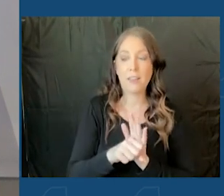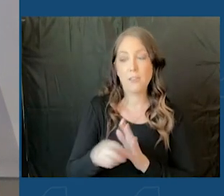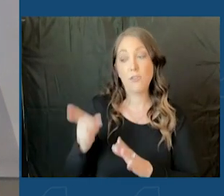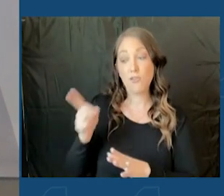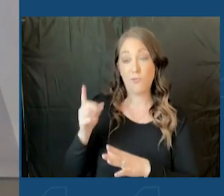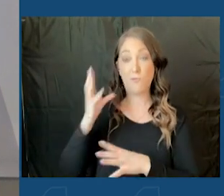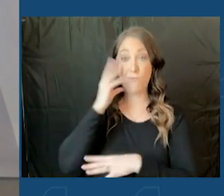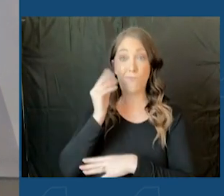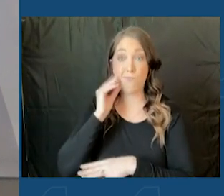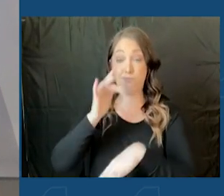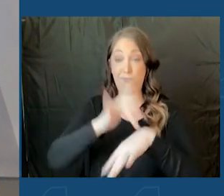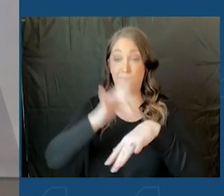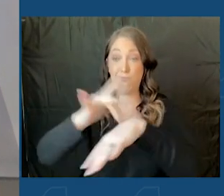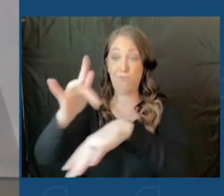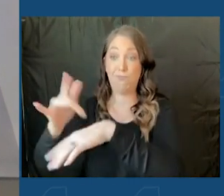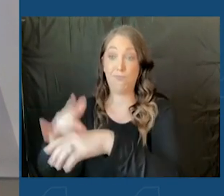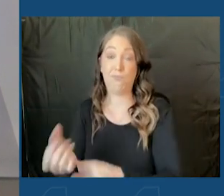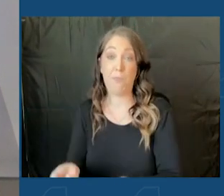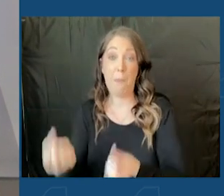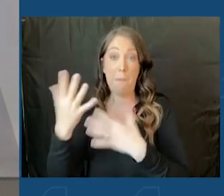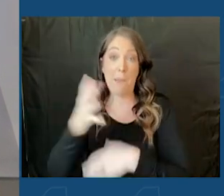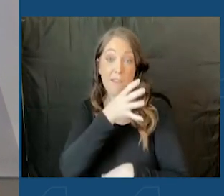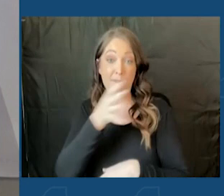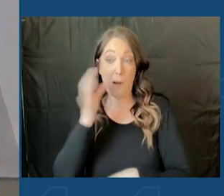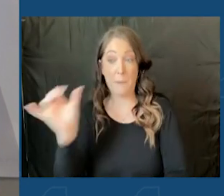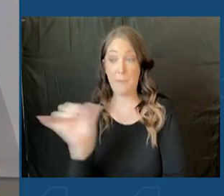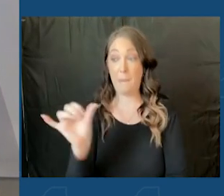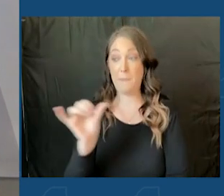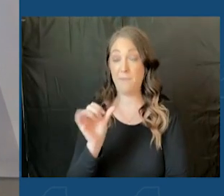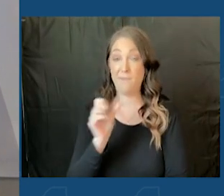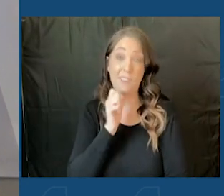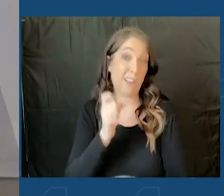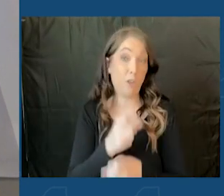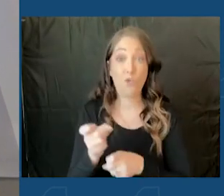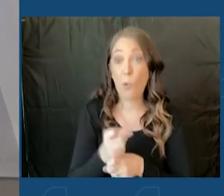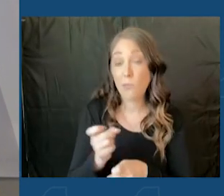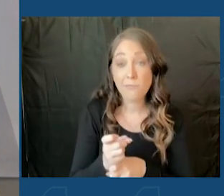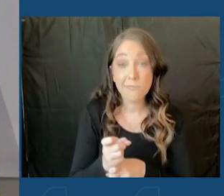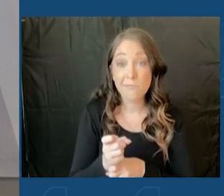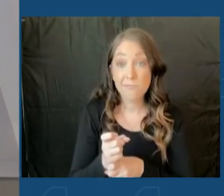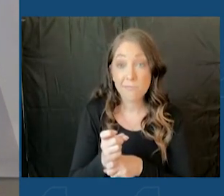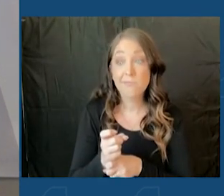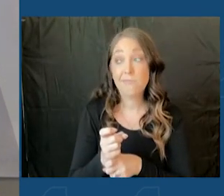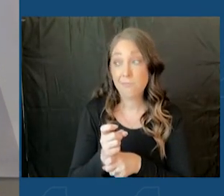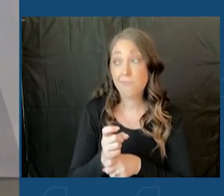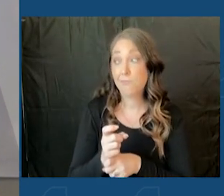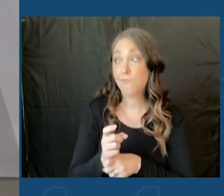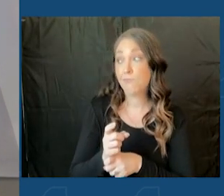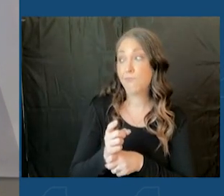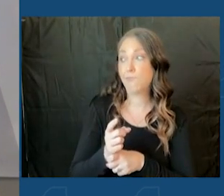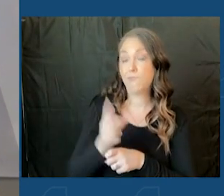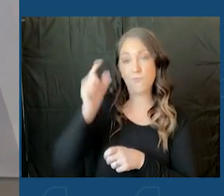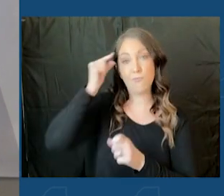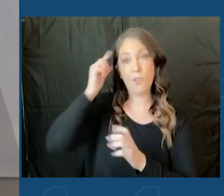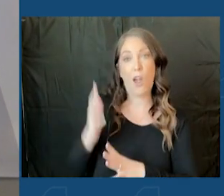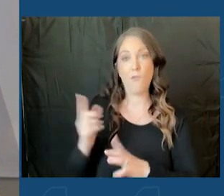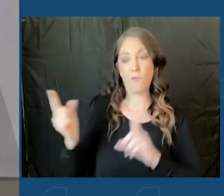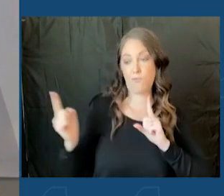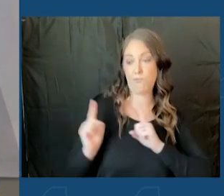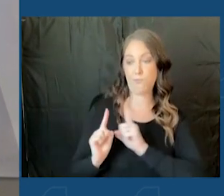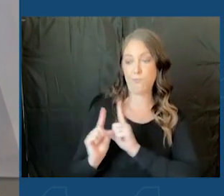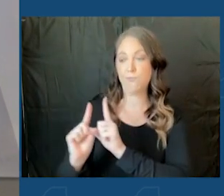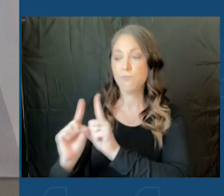been, but that's no joke. That's not a joke. I've had the pleasure of joining our governor as she highlighted our Nourish New York